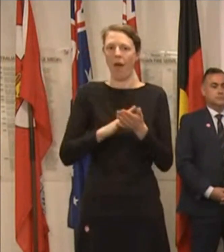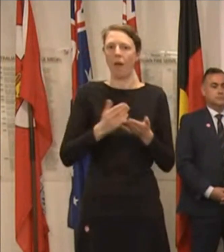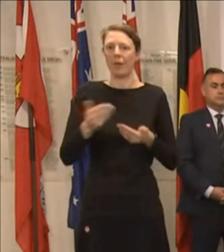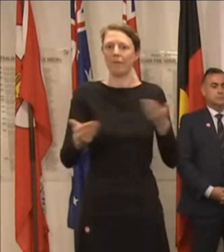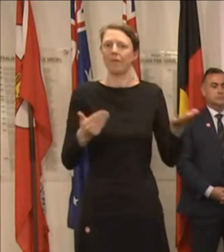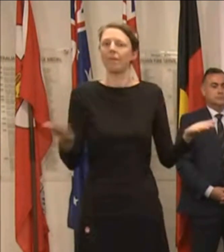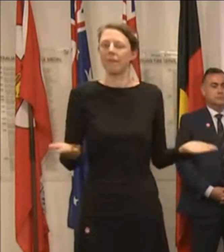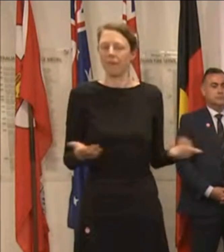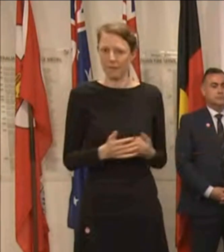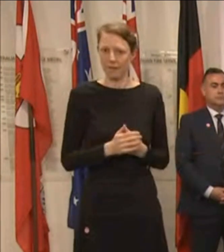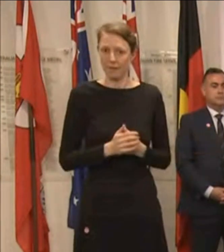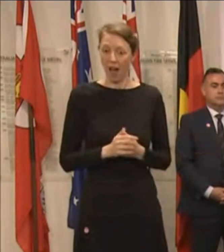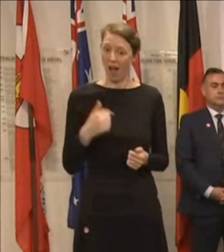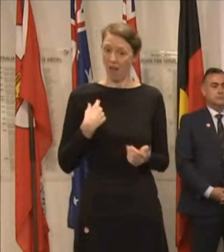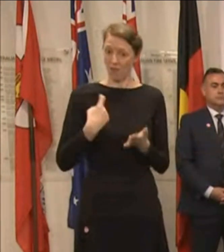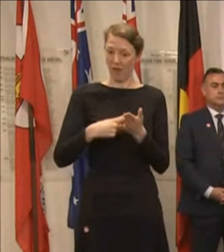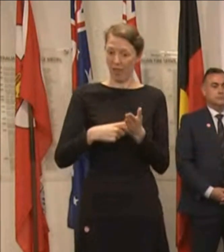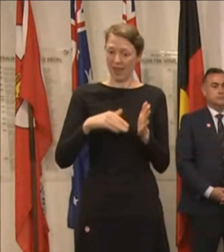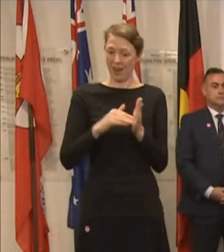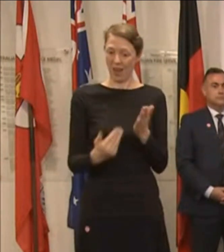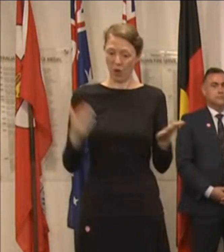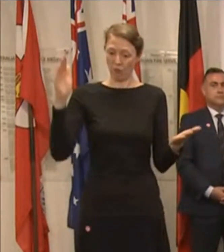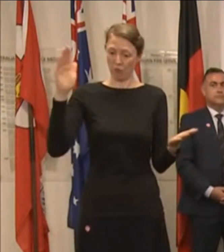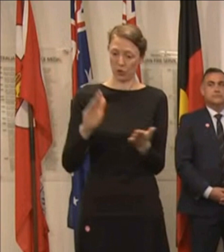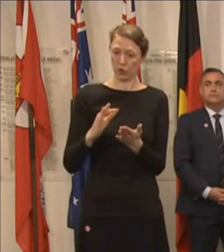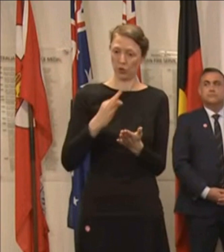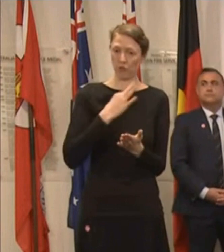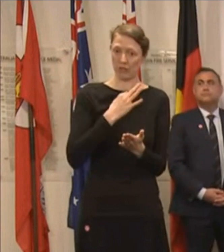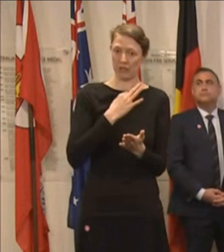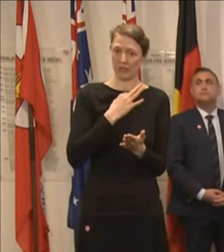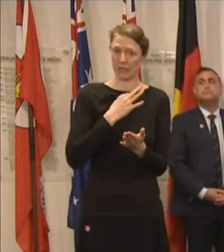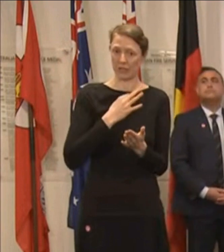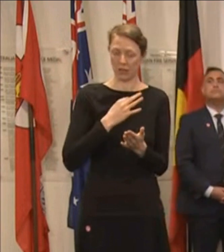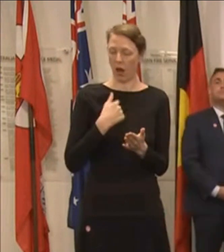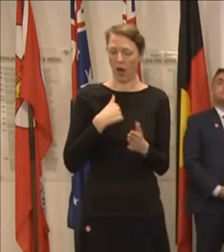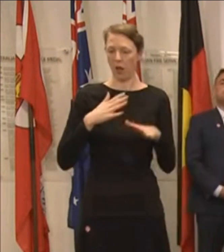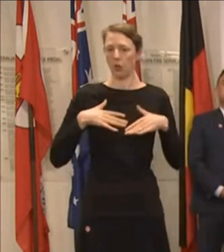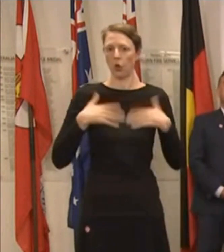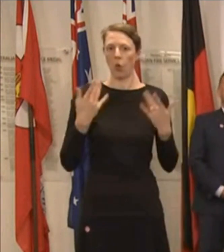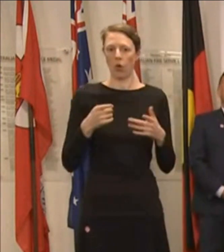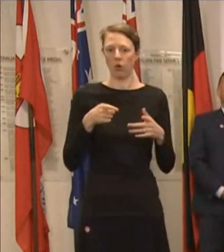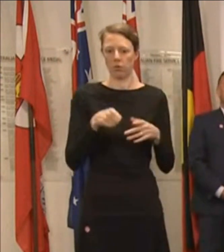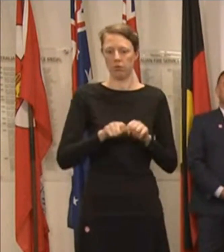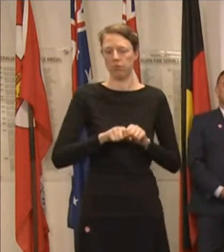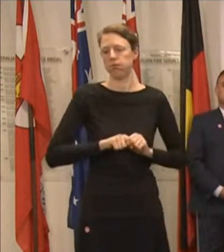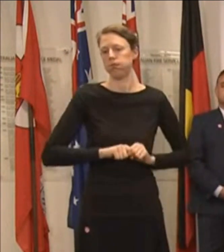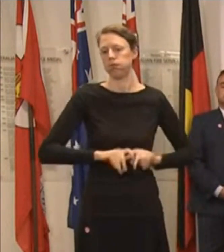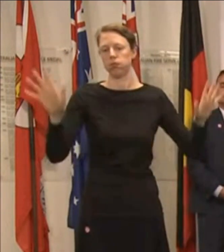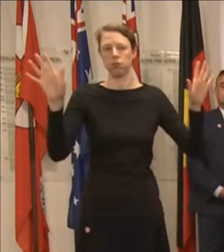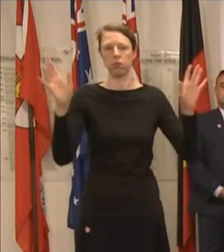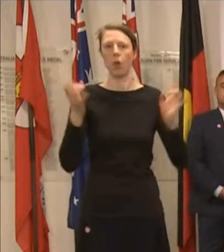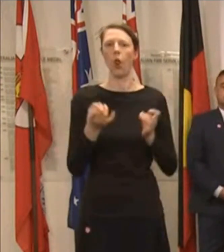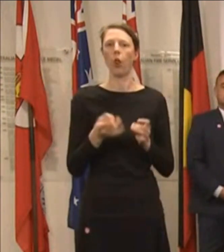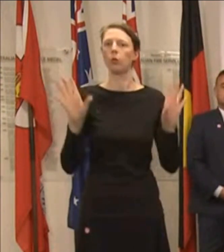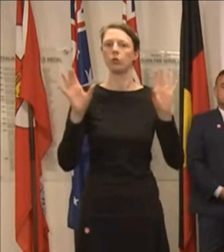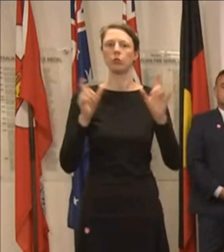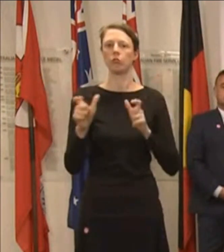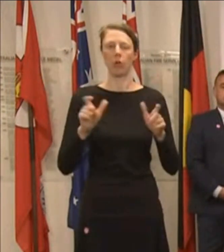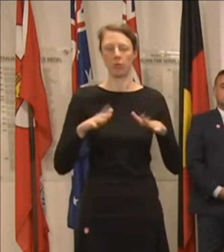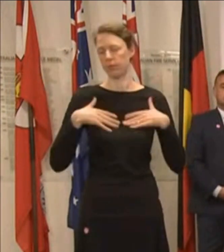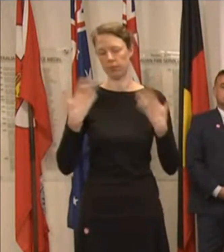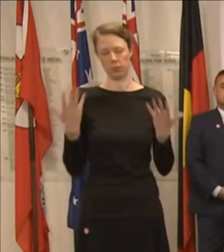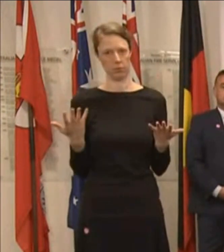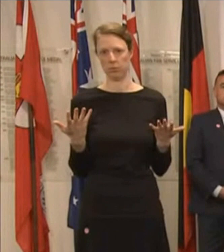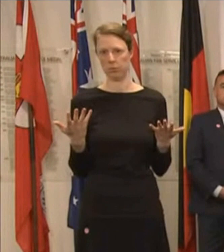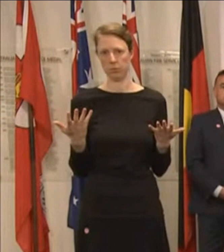tested, who've come forward, has allowed our health experts to do the detective work they need to do to contact trace, and just